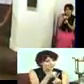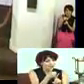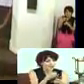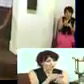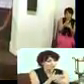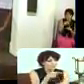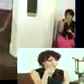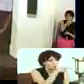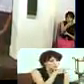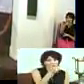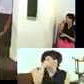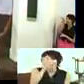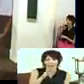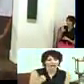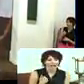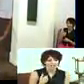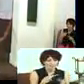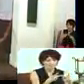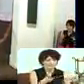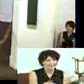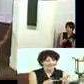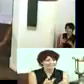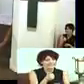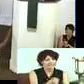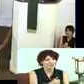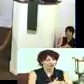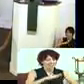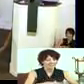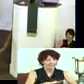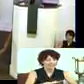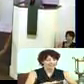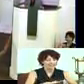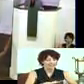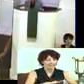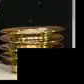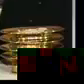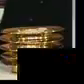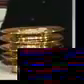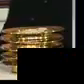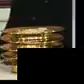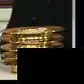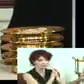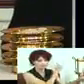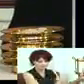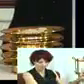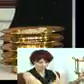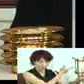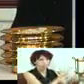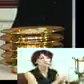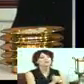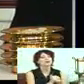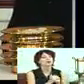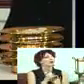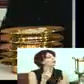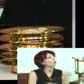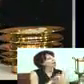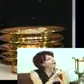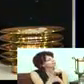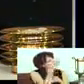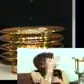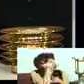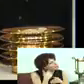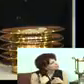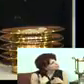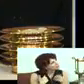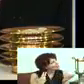you and God, there will be elements over on the table on the other side of the signer. And what else have I forgotten?